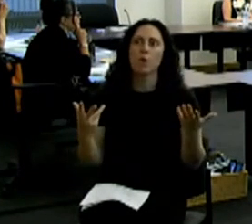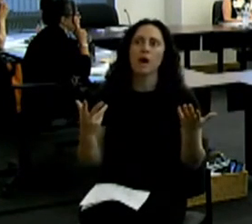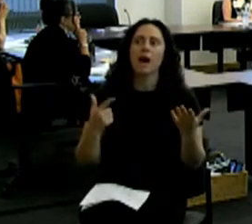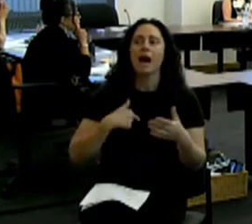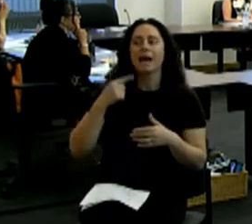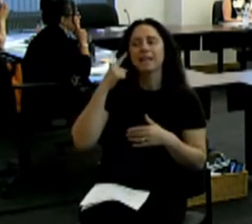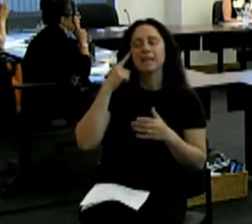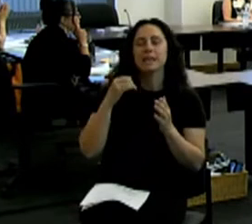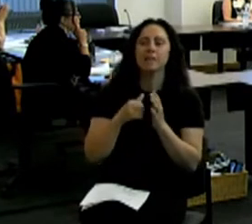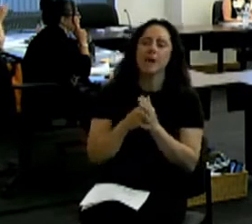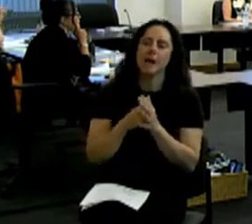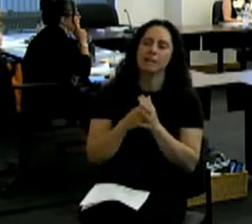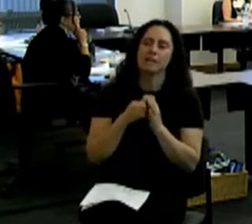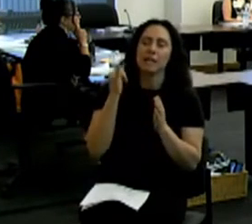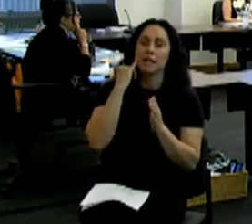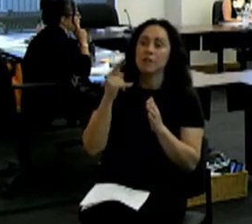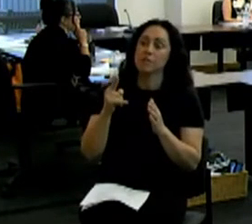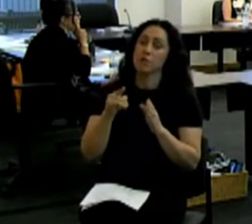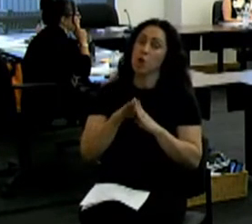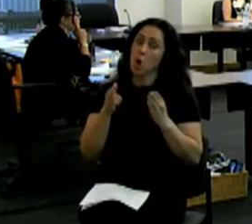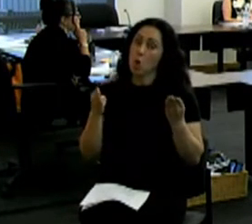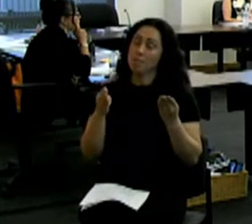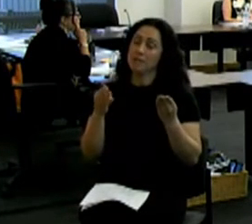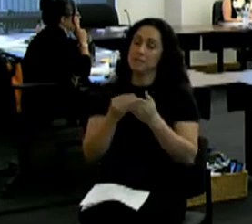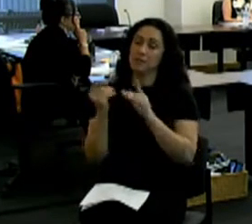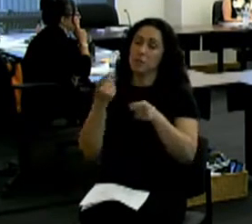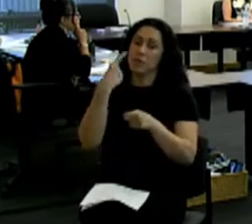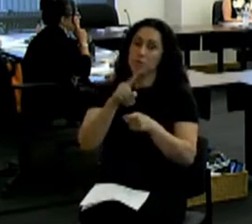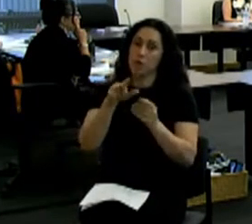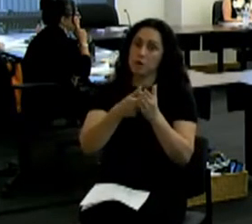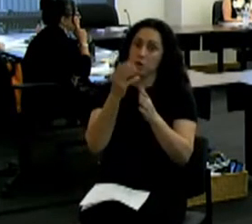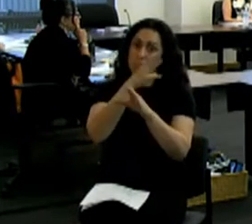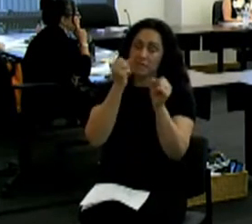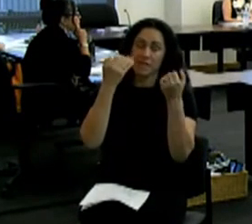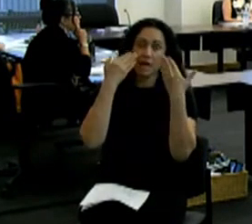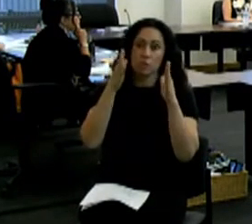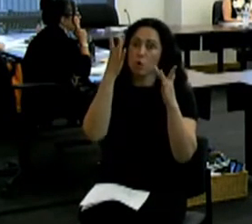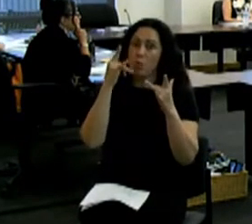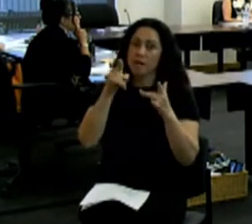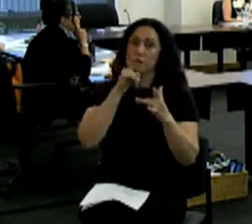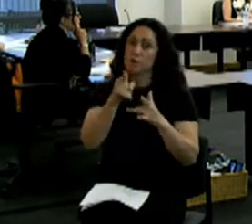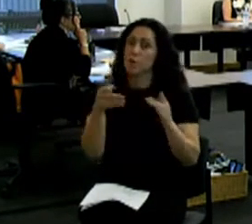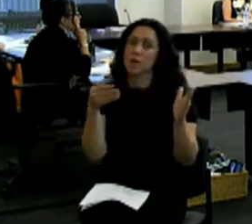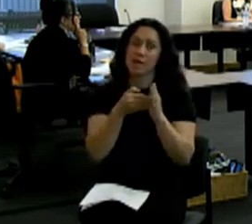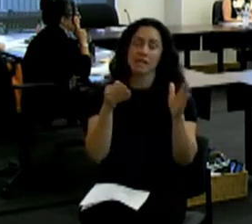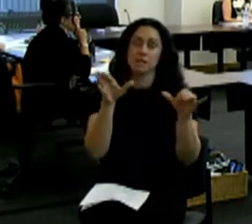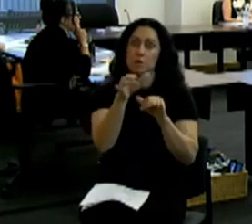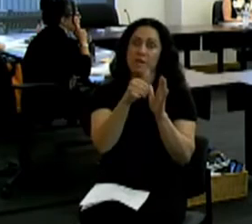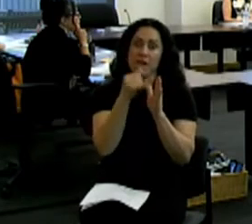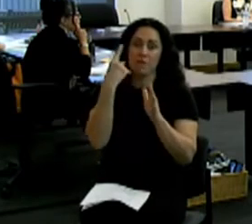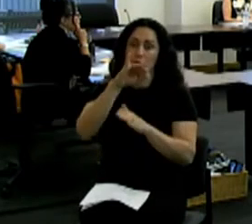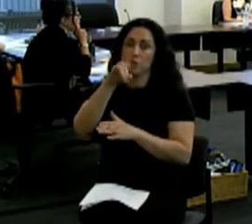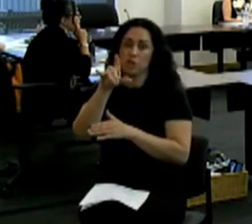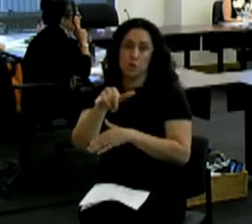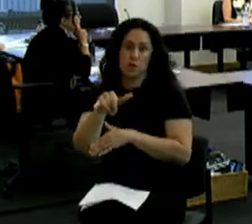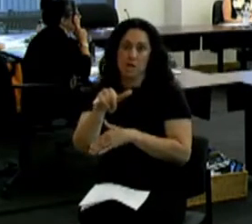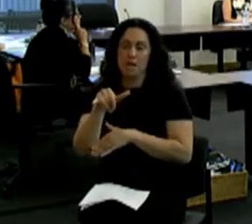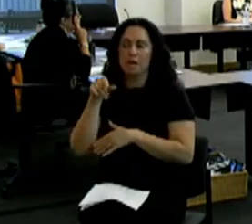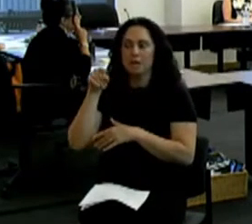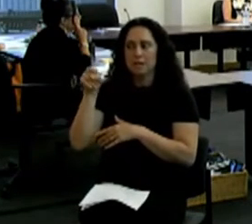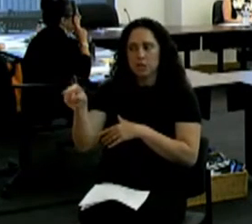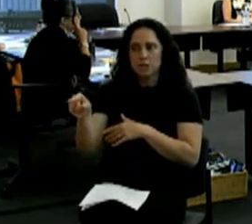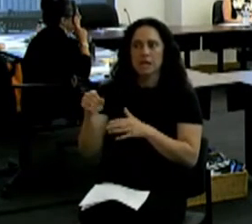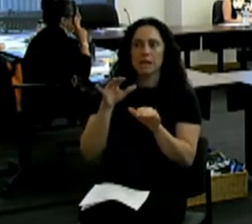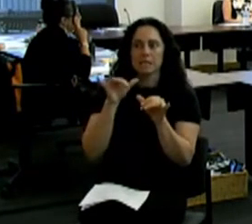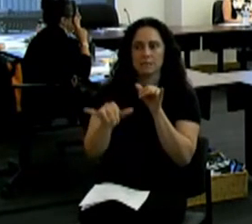know, I think that if you're open to doing it for a new president, I don't know why you're so against doing it for Judy. She